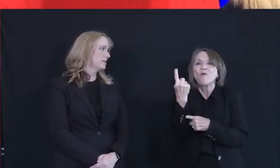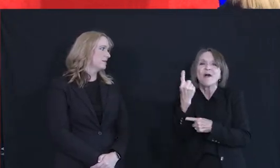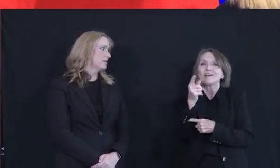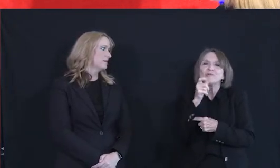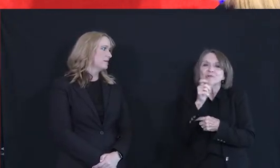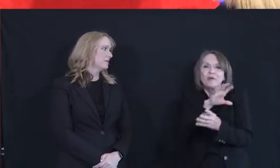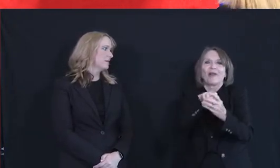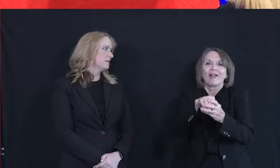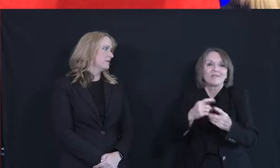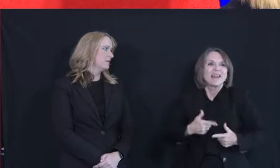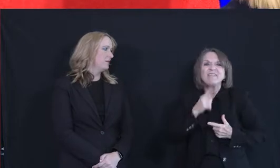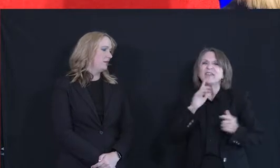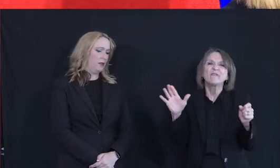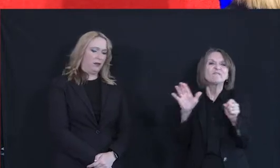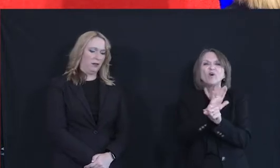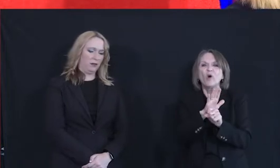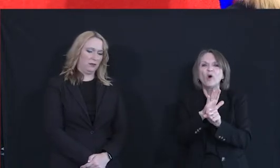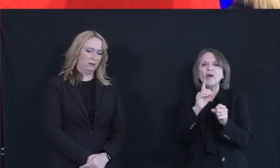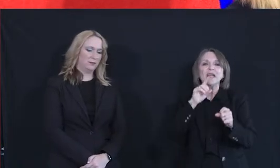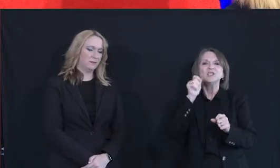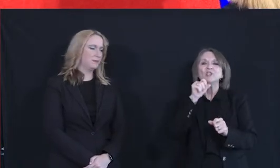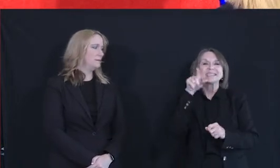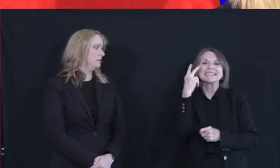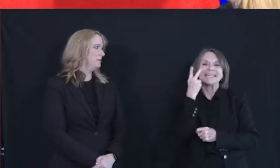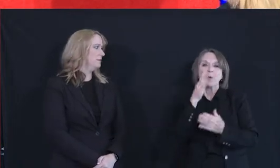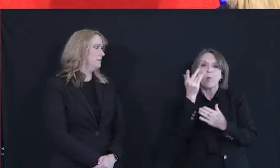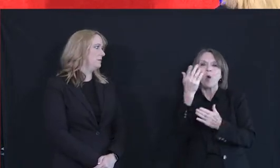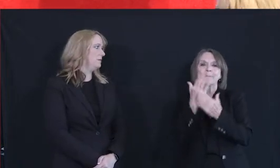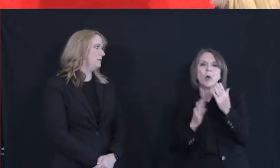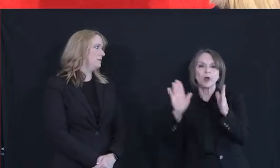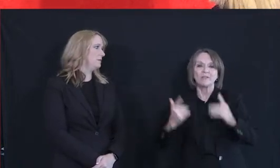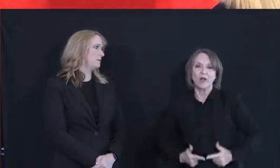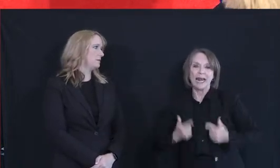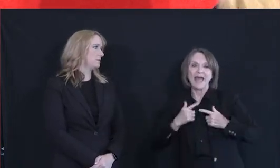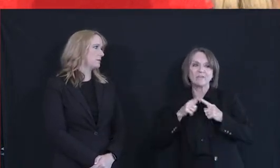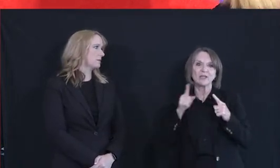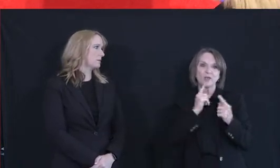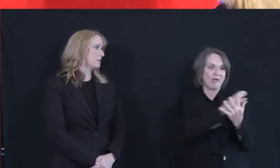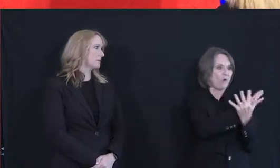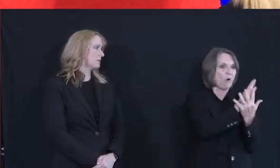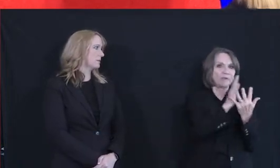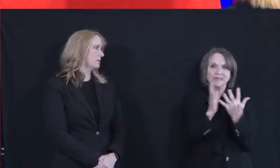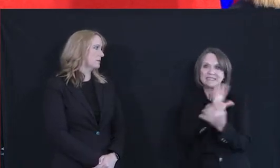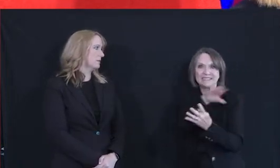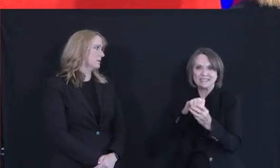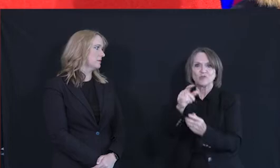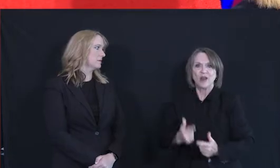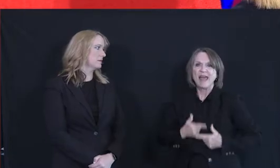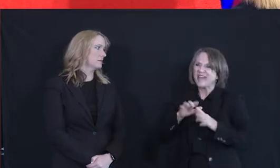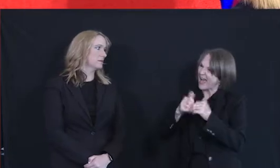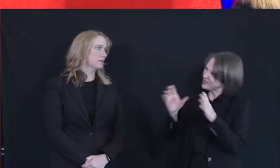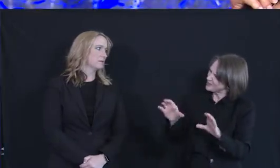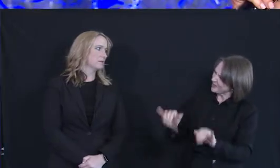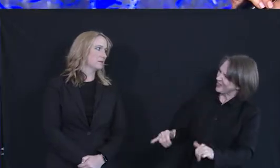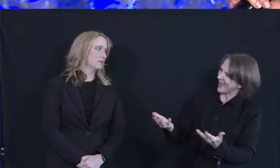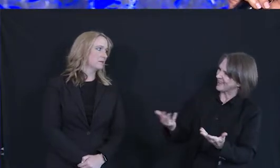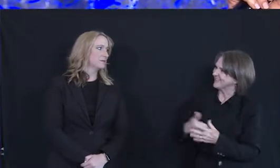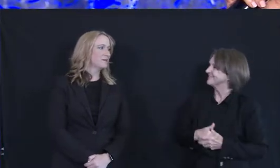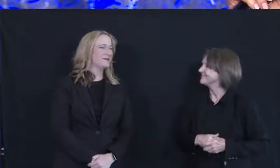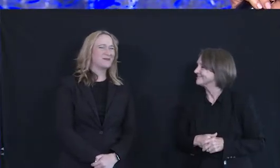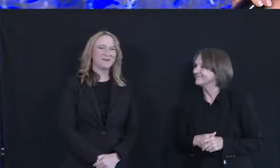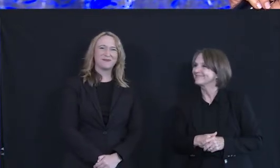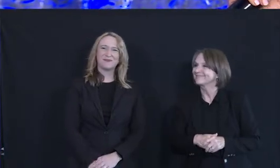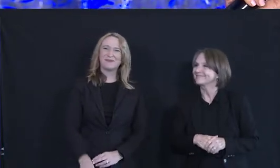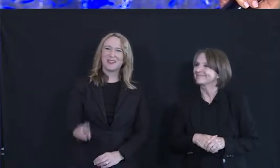person even though you see one side of them how is how has this job been for you and how do you do it I think it is weird to me